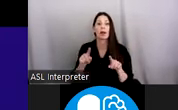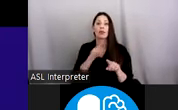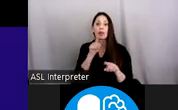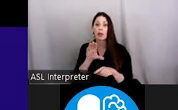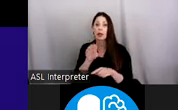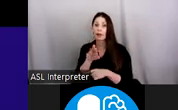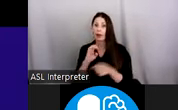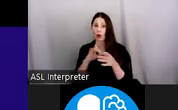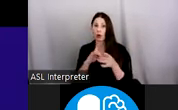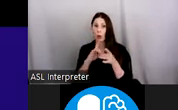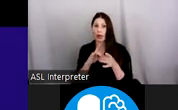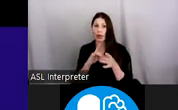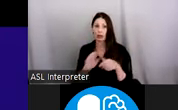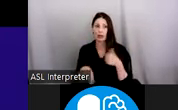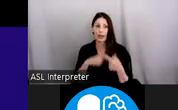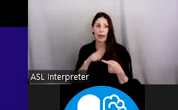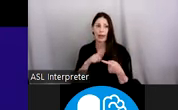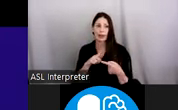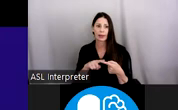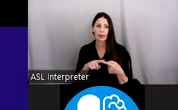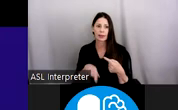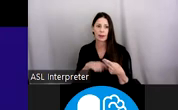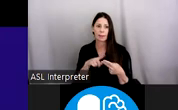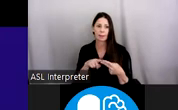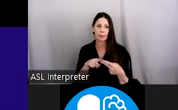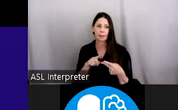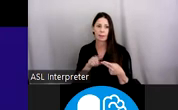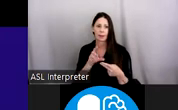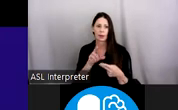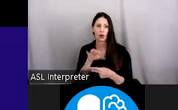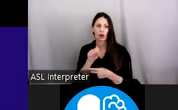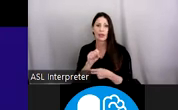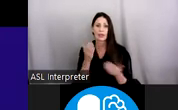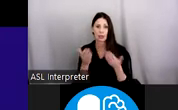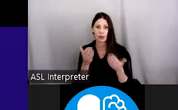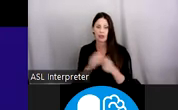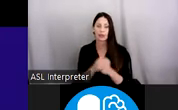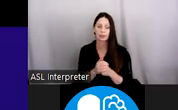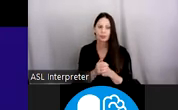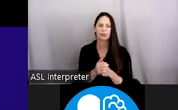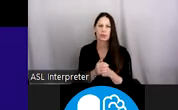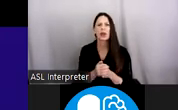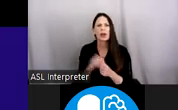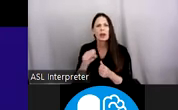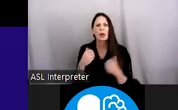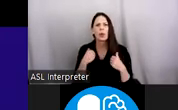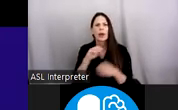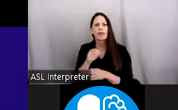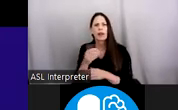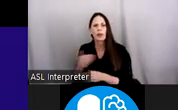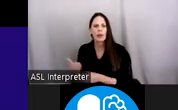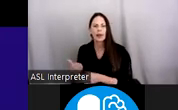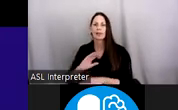and our crisis services. we have other things, setting up the BHA